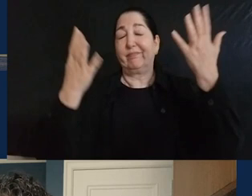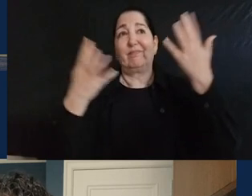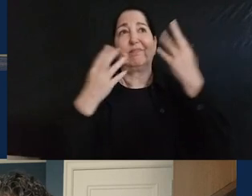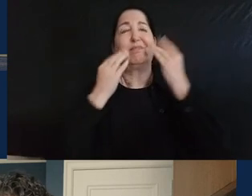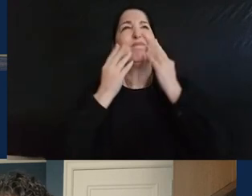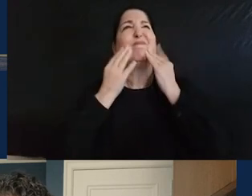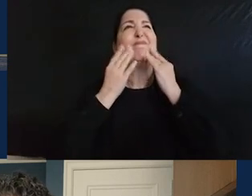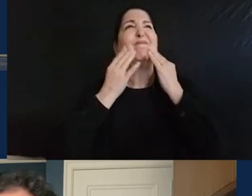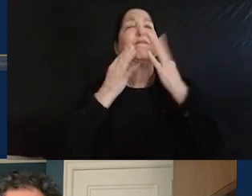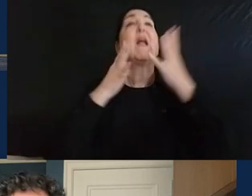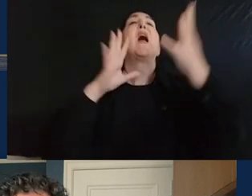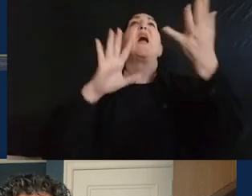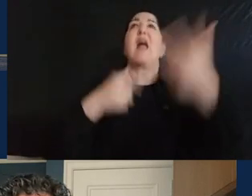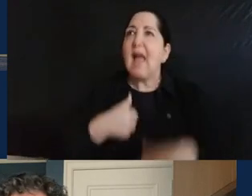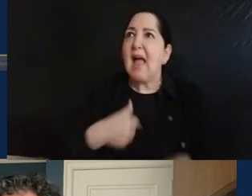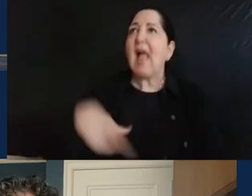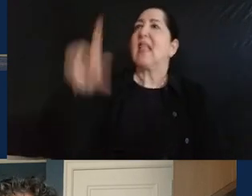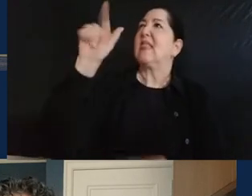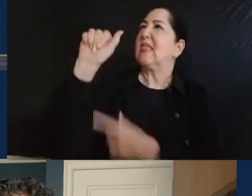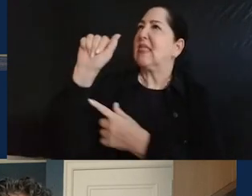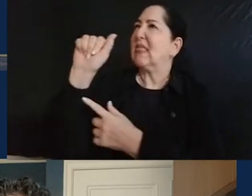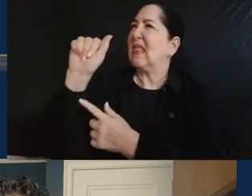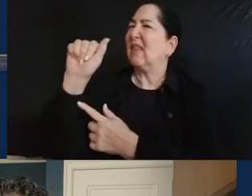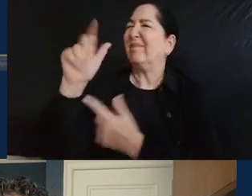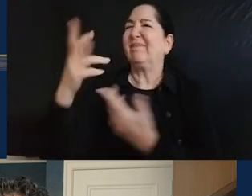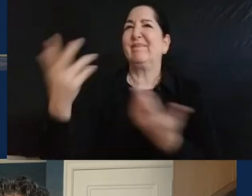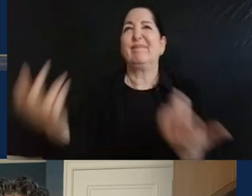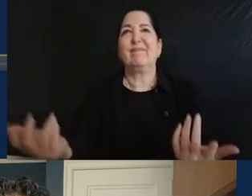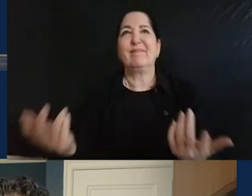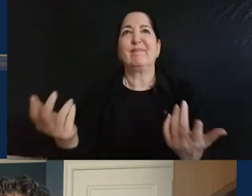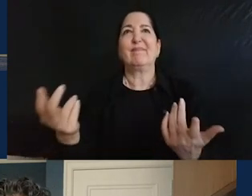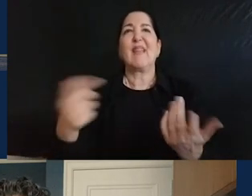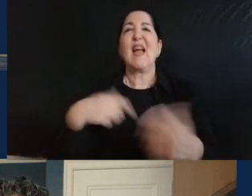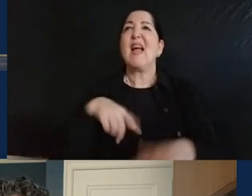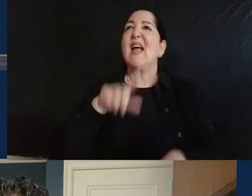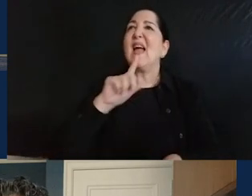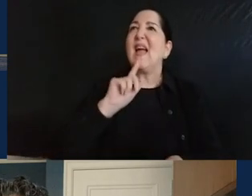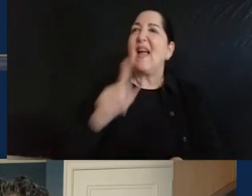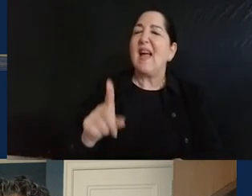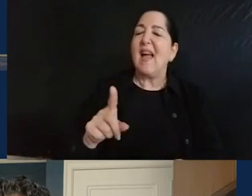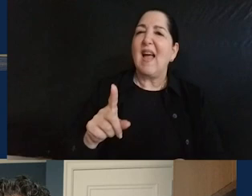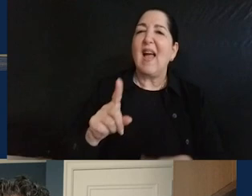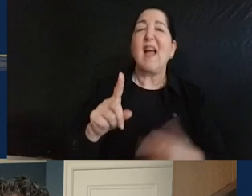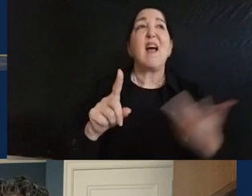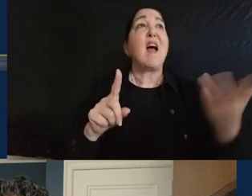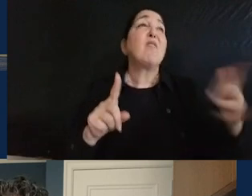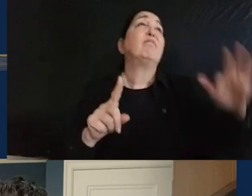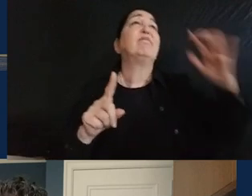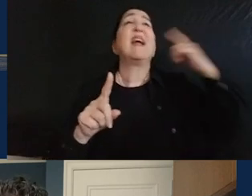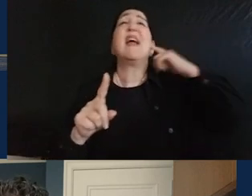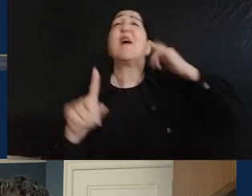with... Sorry. It's Lacamoire. That's not right. It's